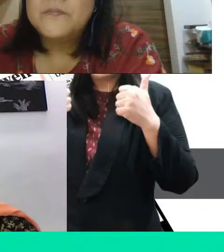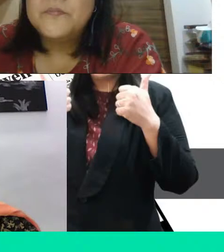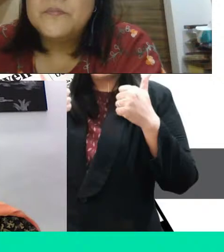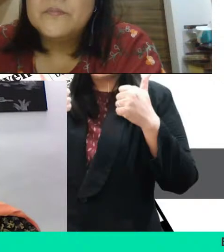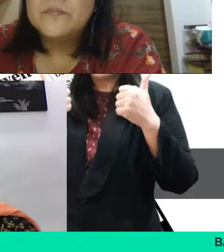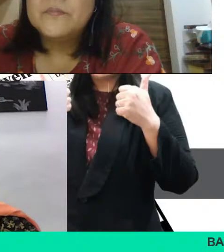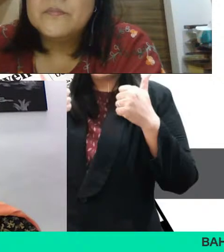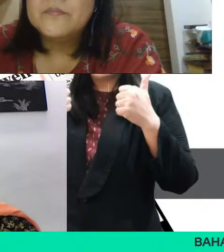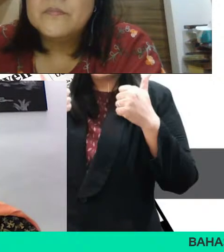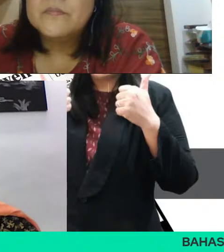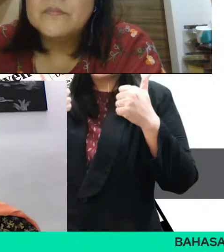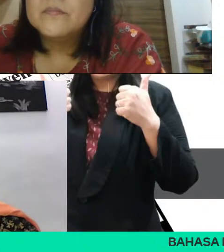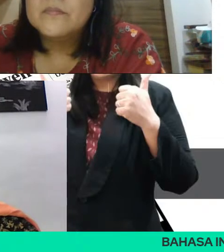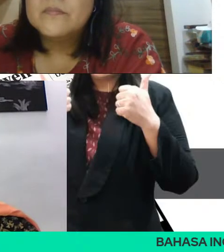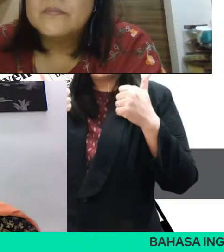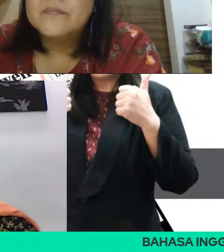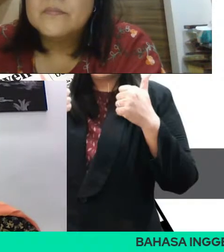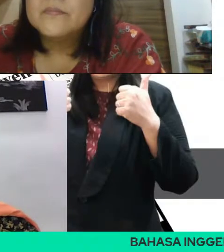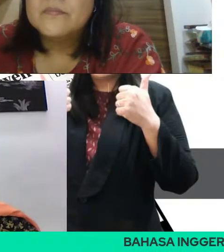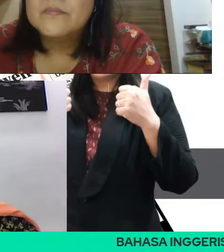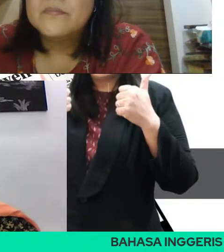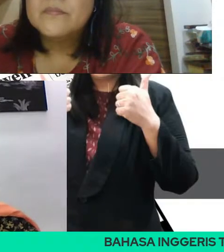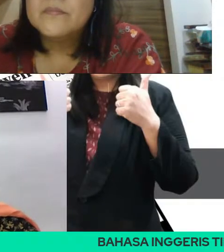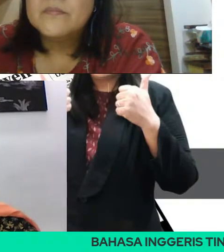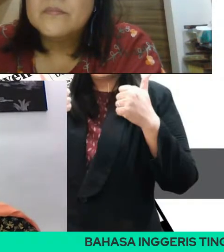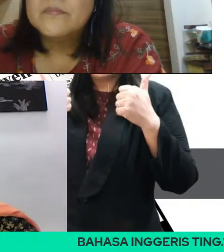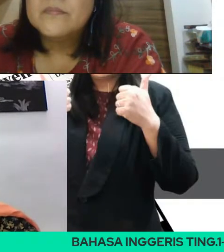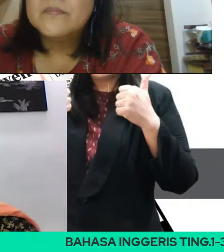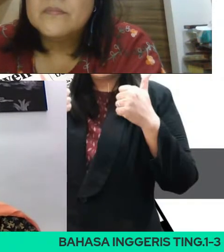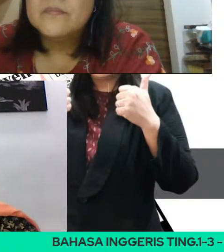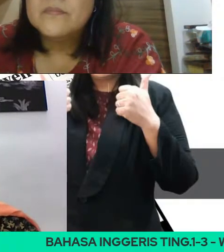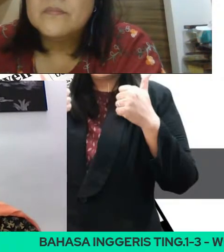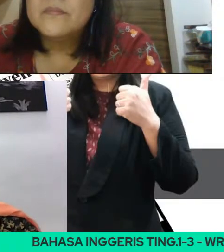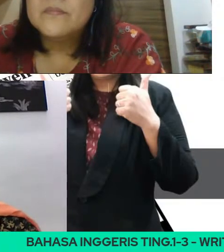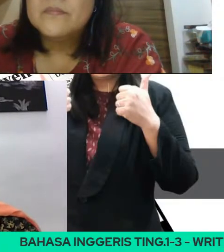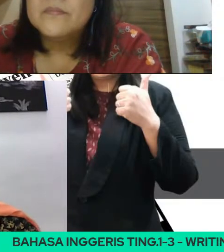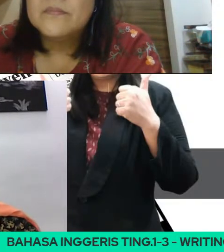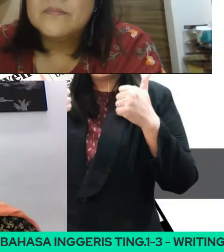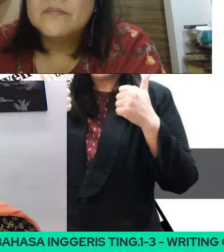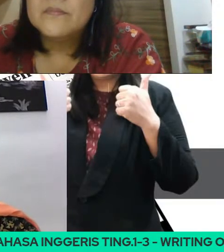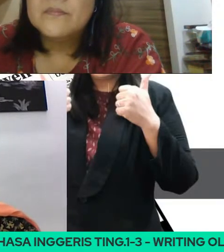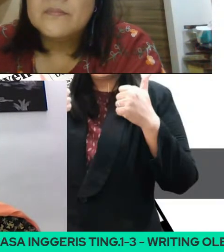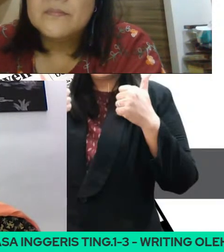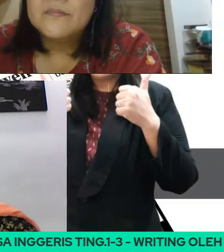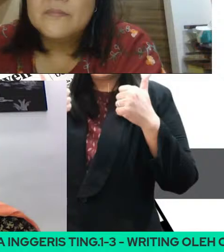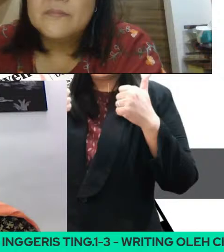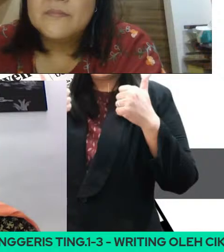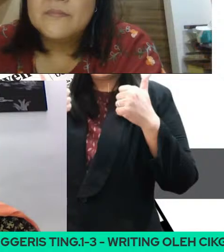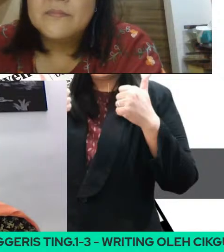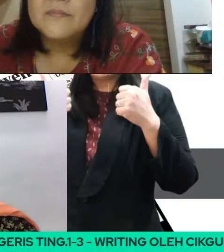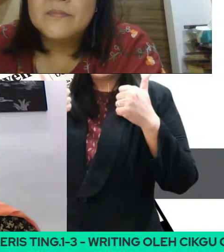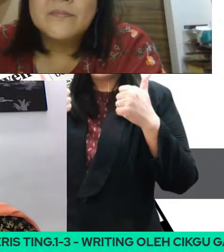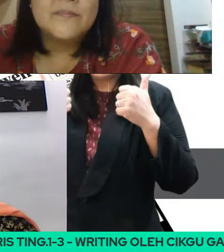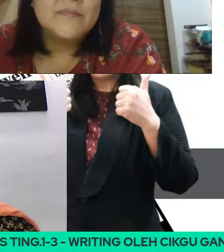The link certificate is already in the chat session. The passcode of today's session